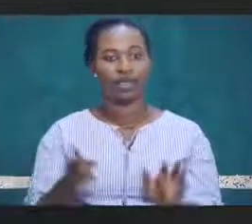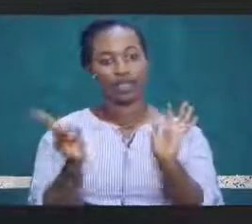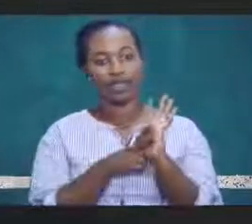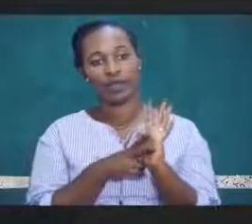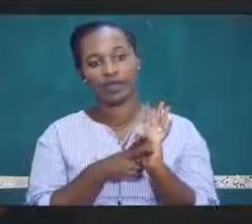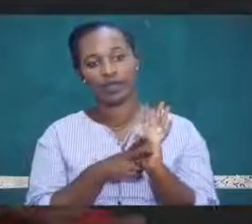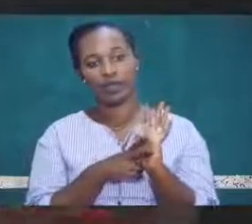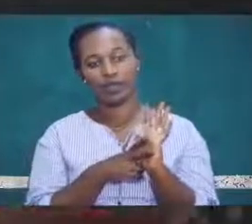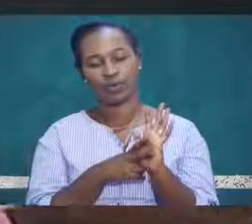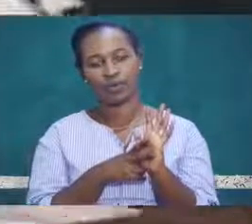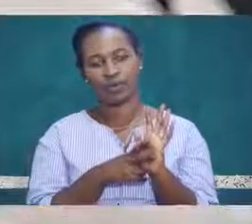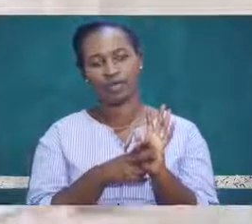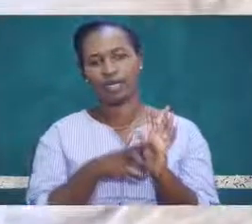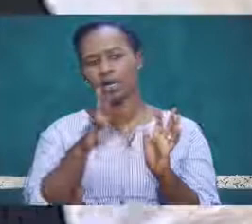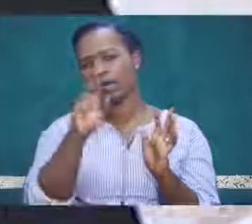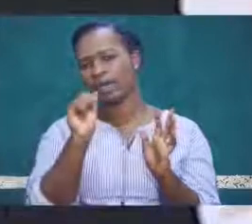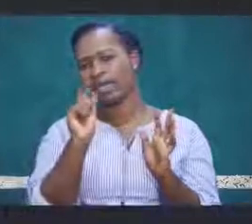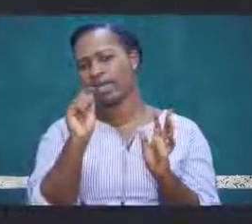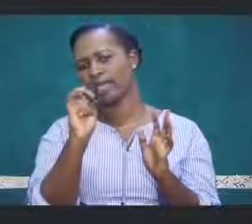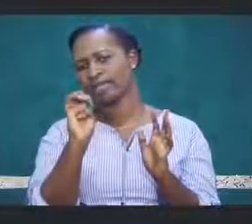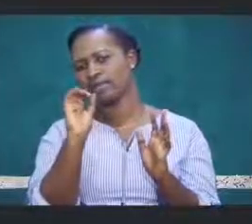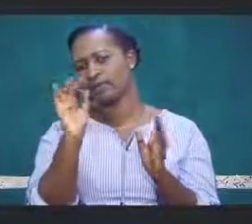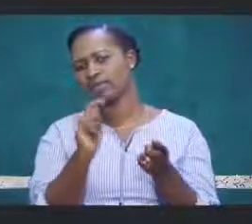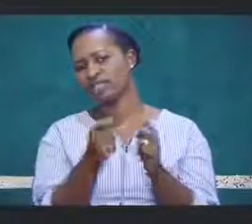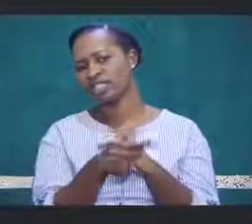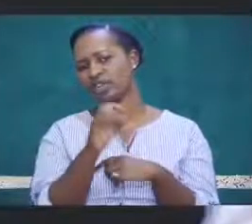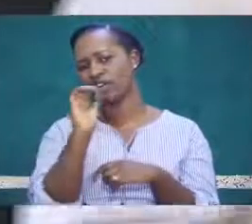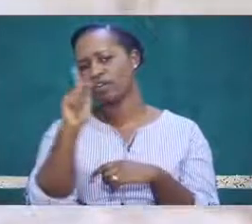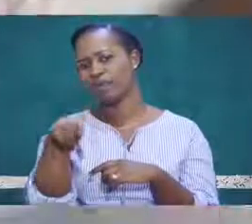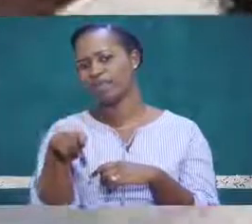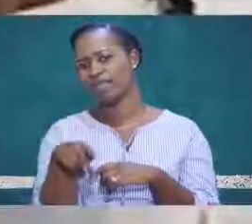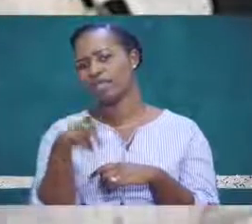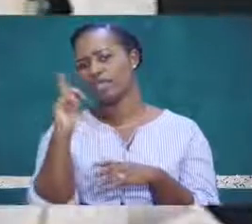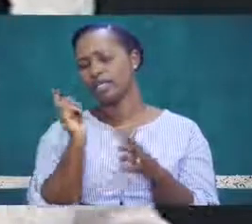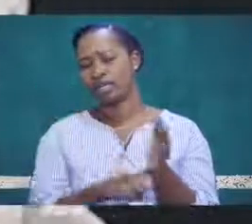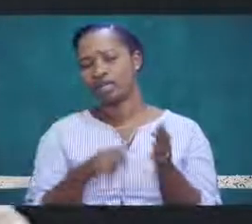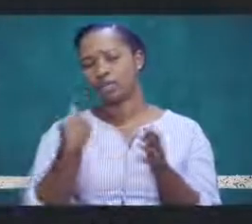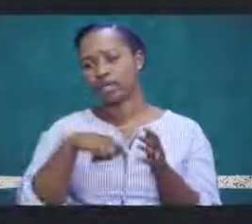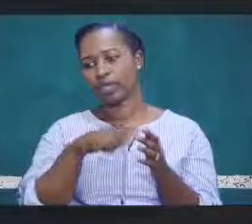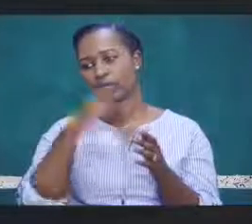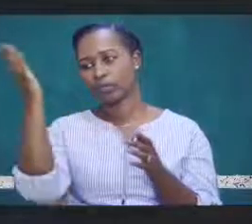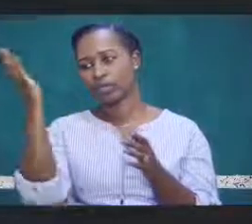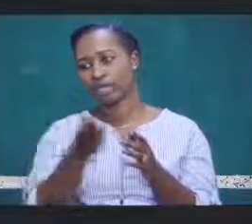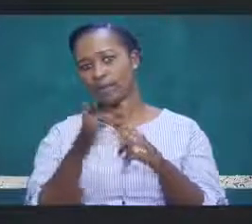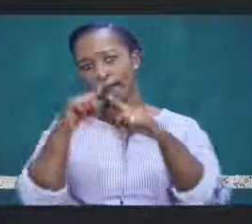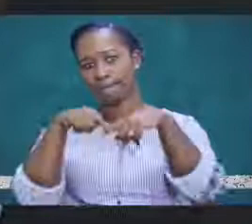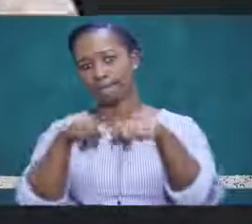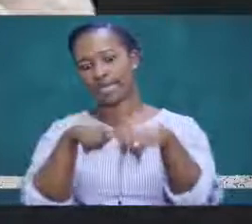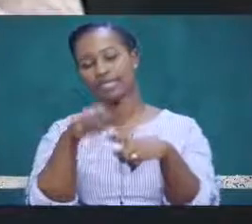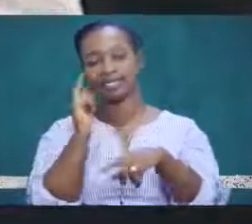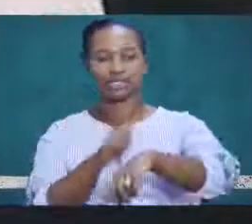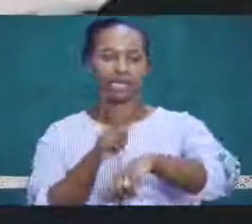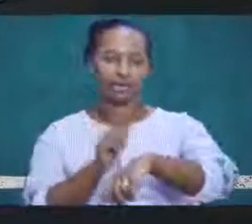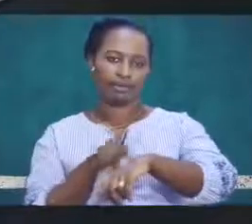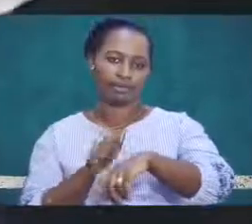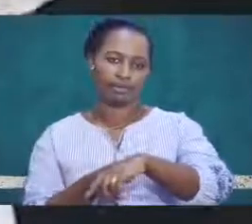So what is going to be the rate of change of momentum? Rate means we divide it by time. So we shall look at